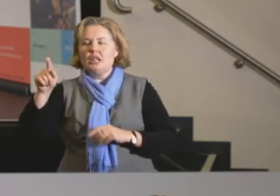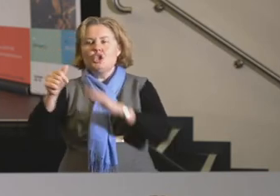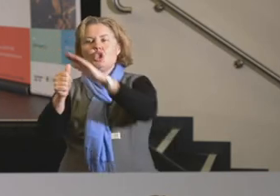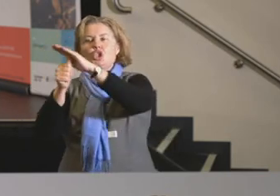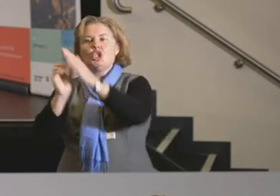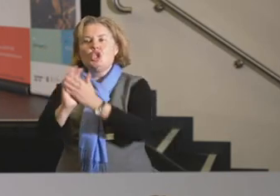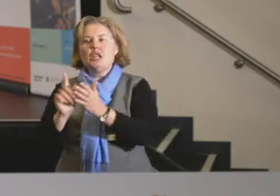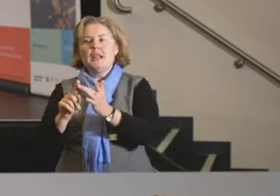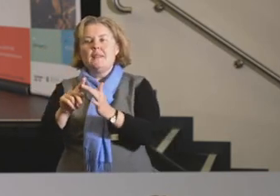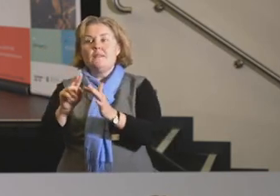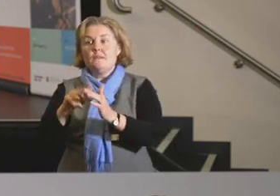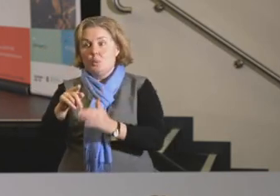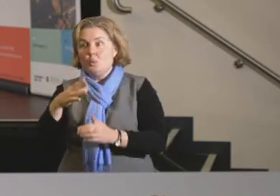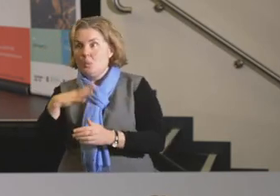is